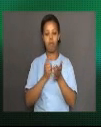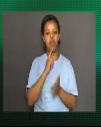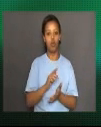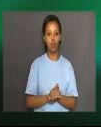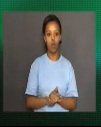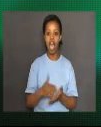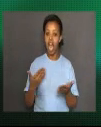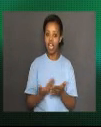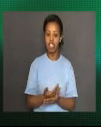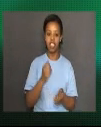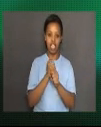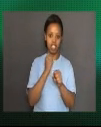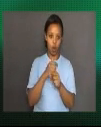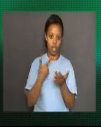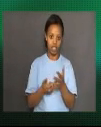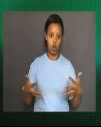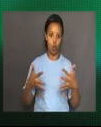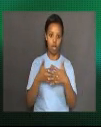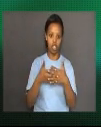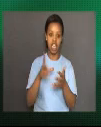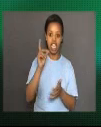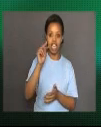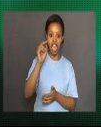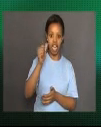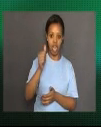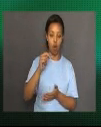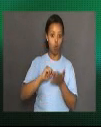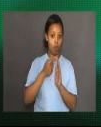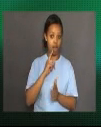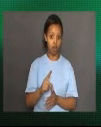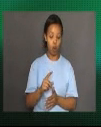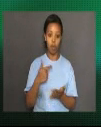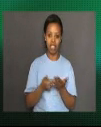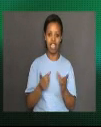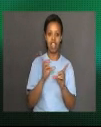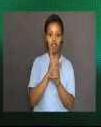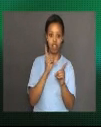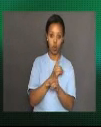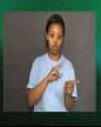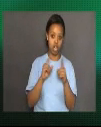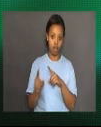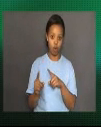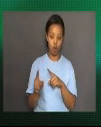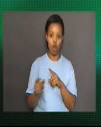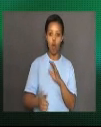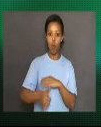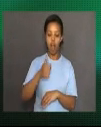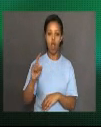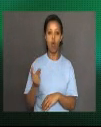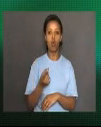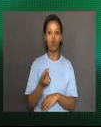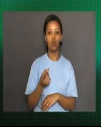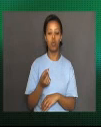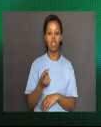The newly formed combinations of DNA that are created are a major source